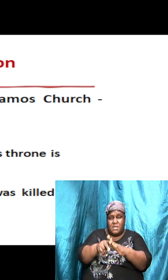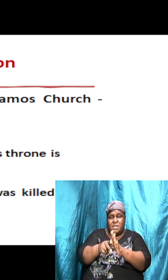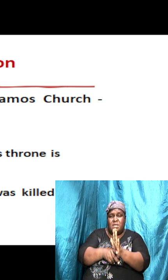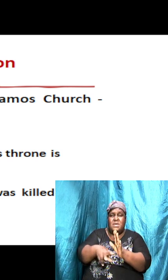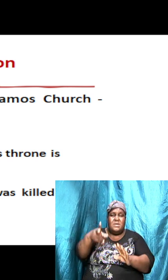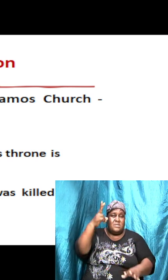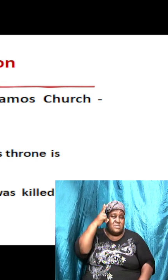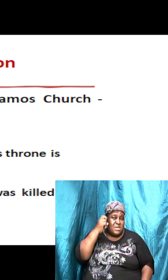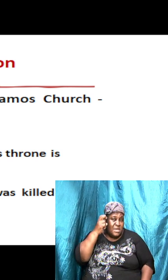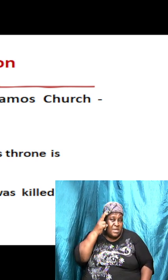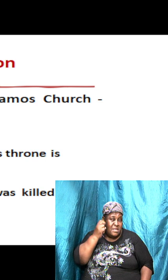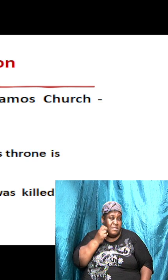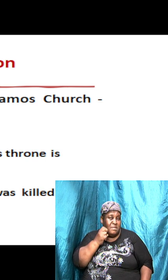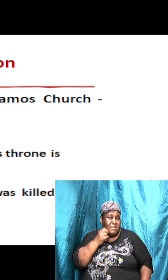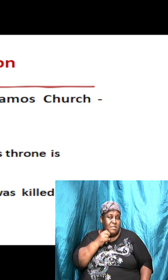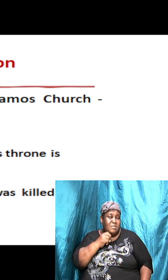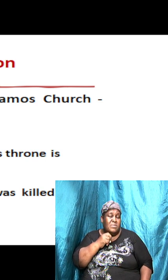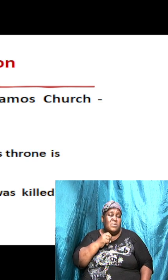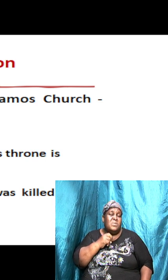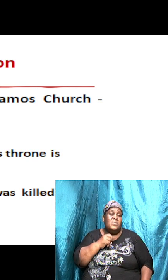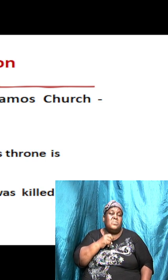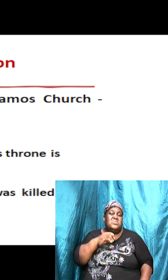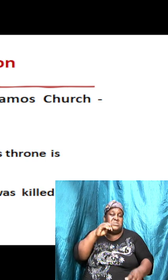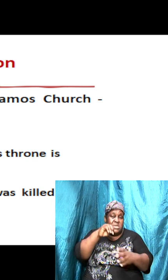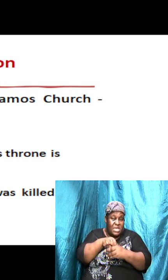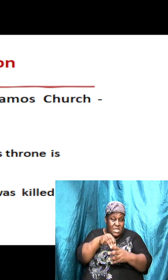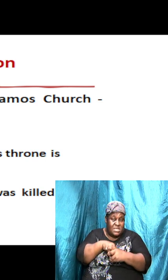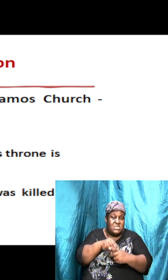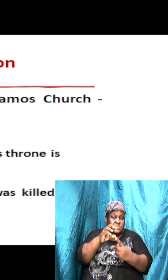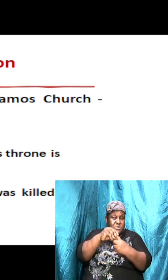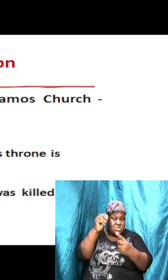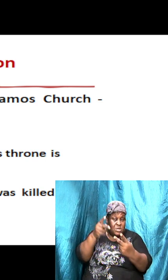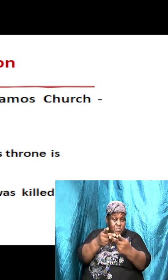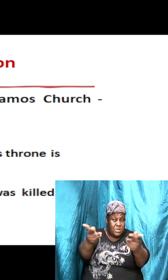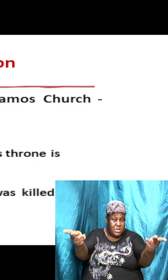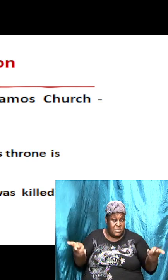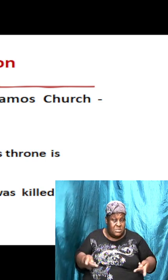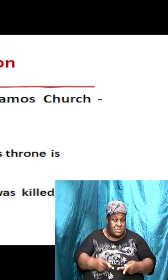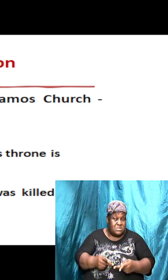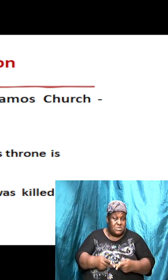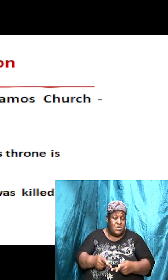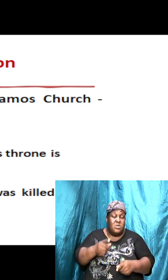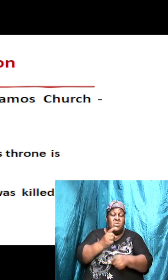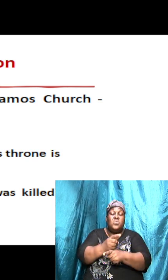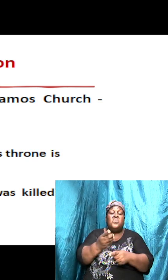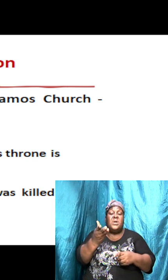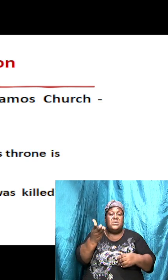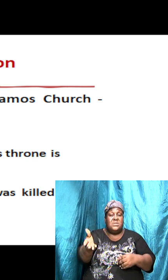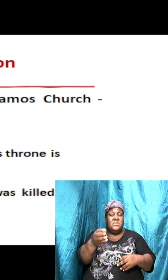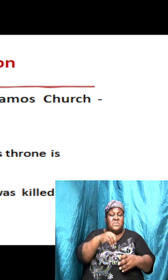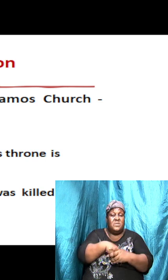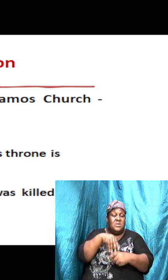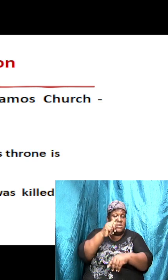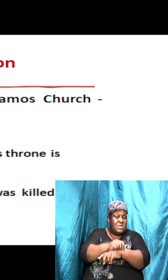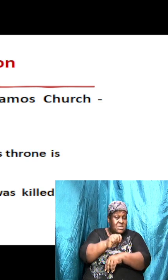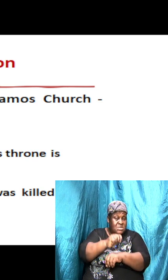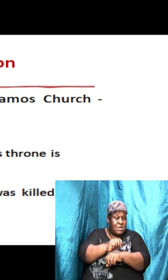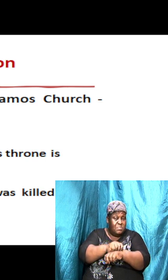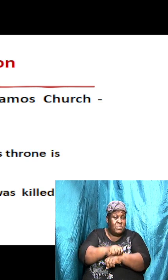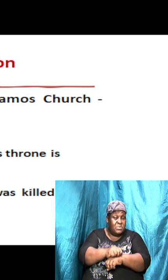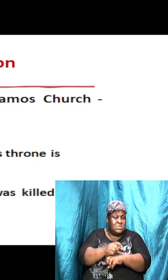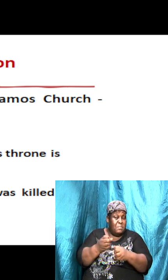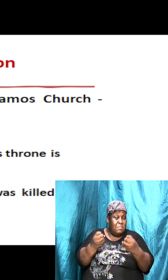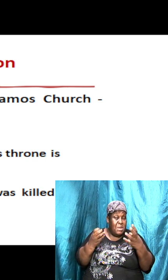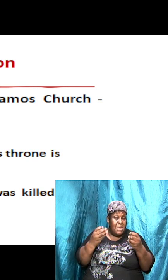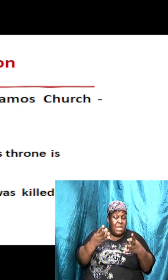like headquartered in this particular place. And so right there in Pergamos, there were temples galore. And yet there